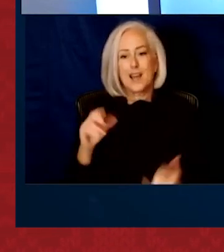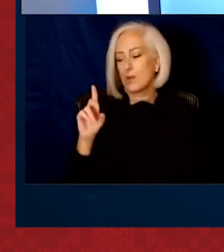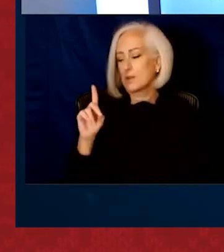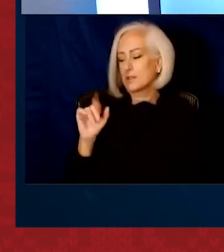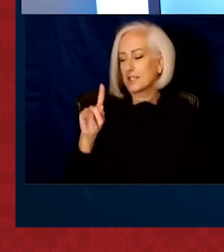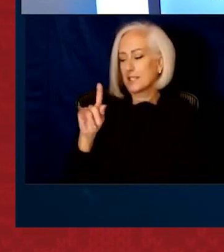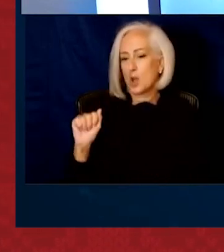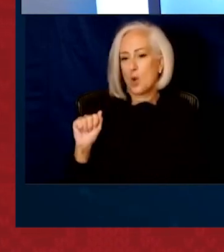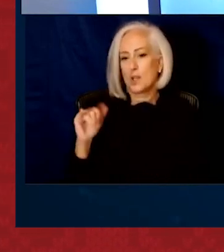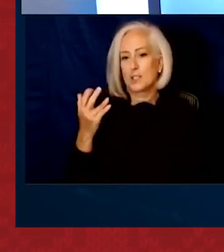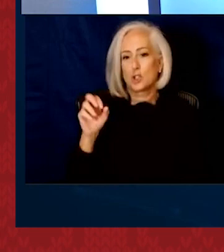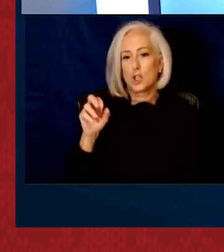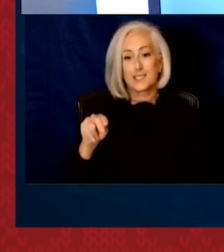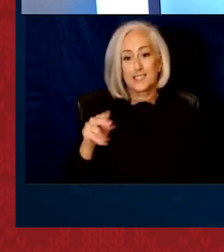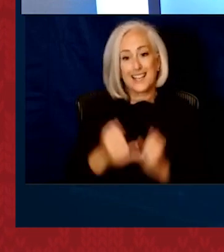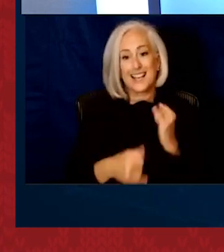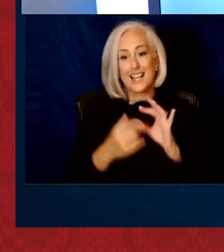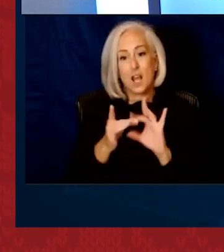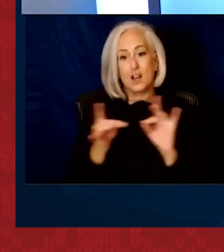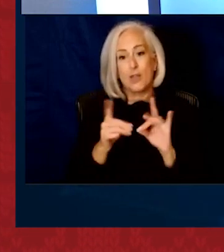final thoughts for today.